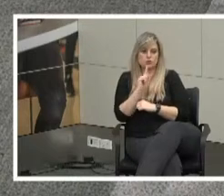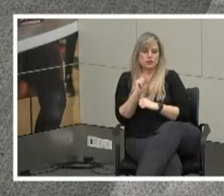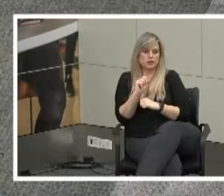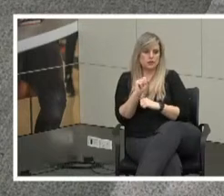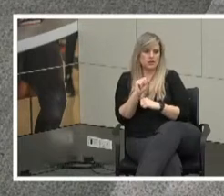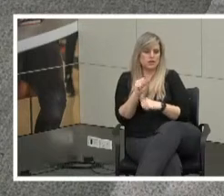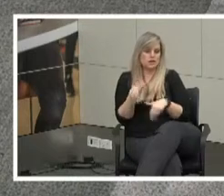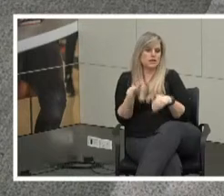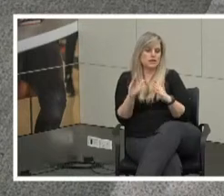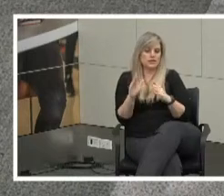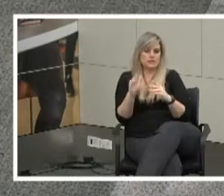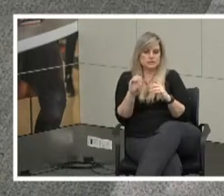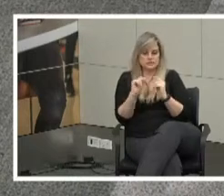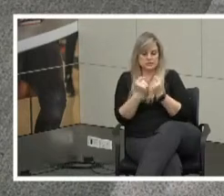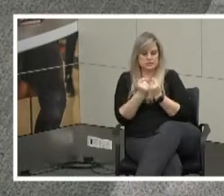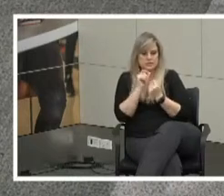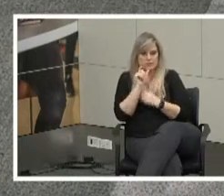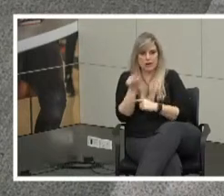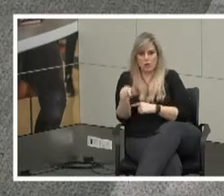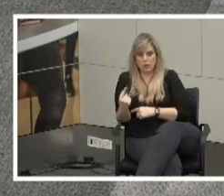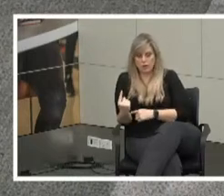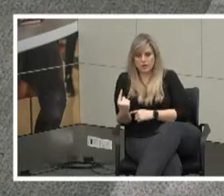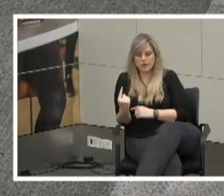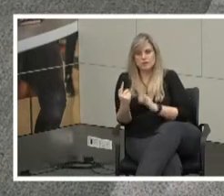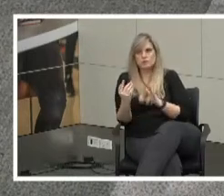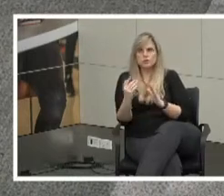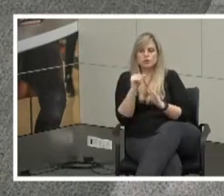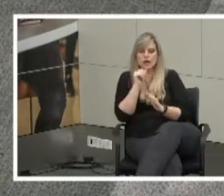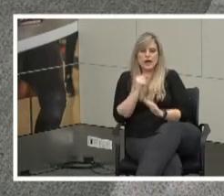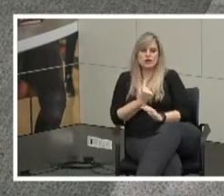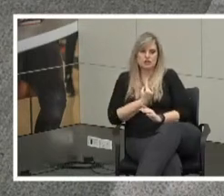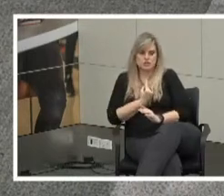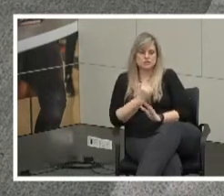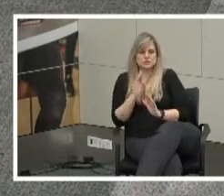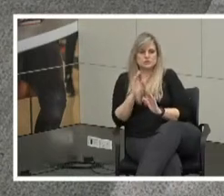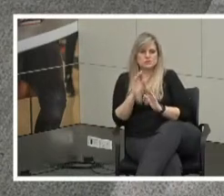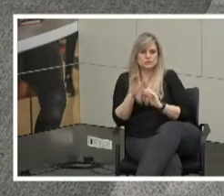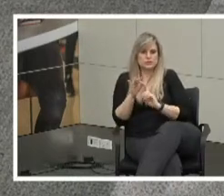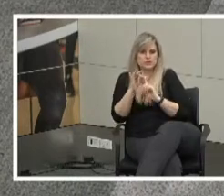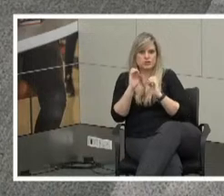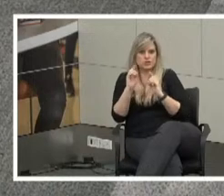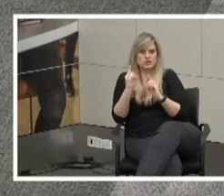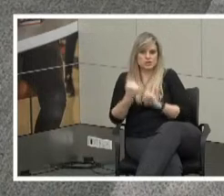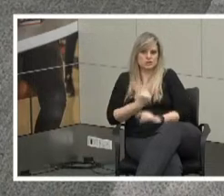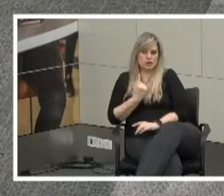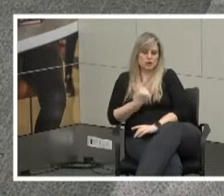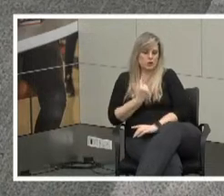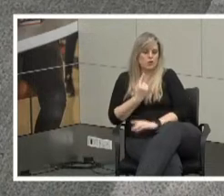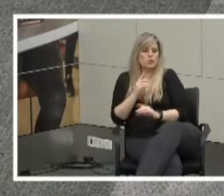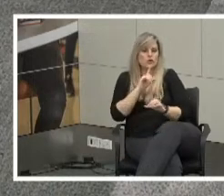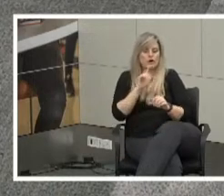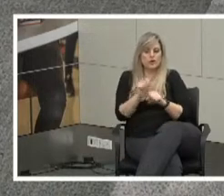team to not only um you know we're not just special education out on our own we're really working